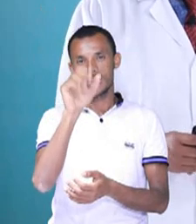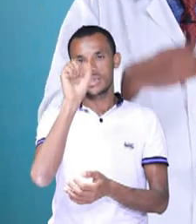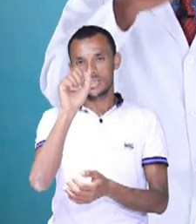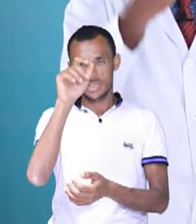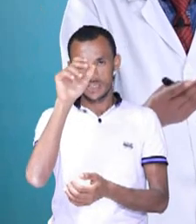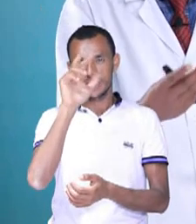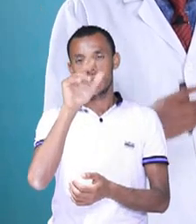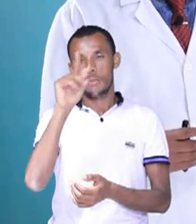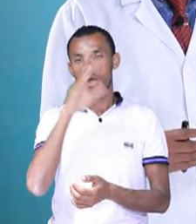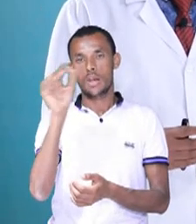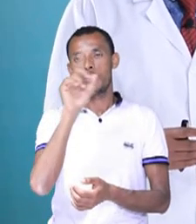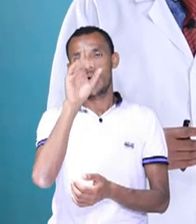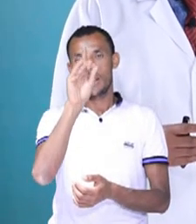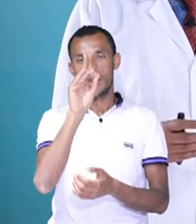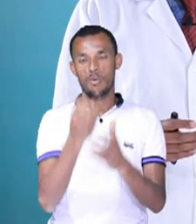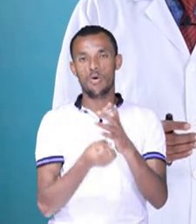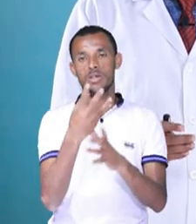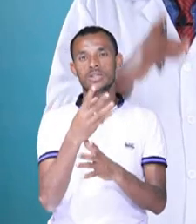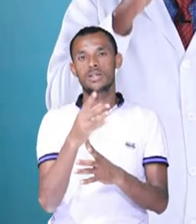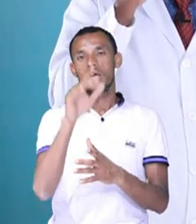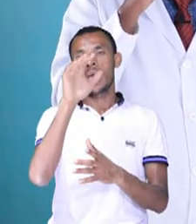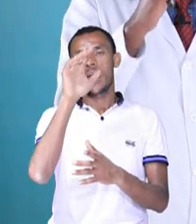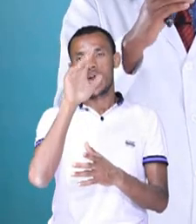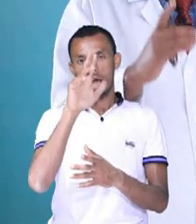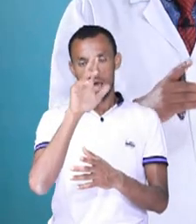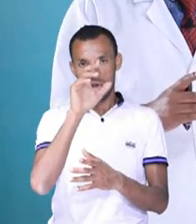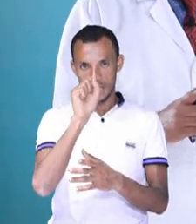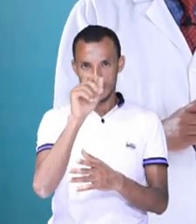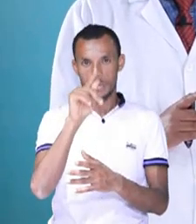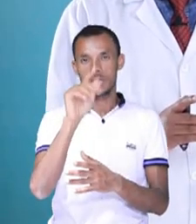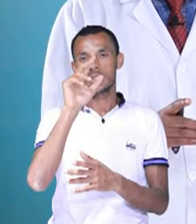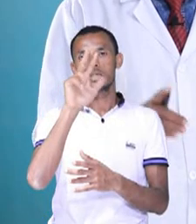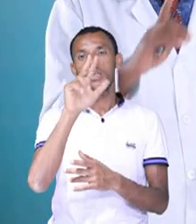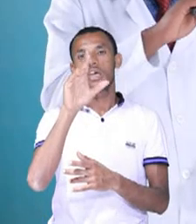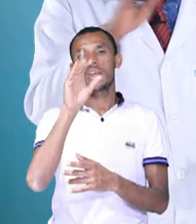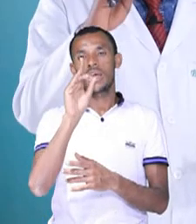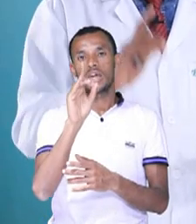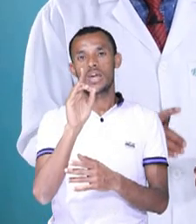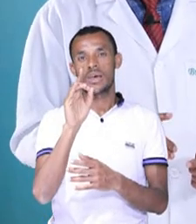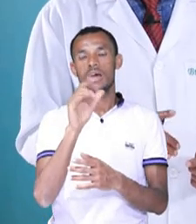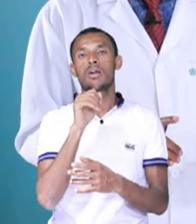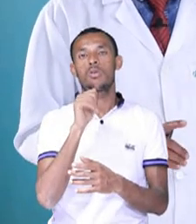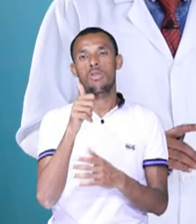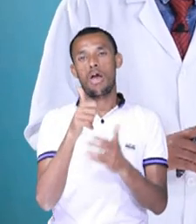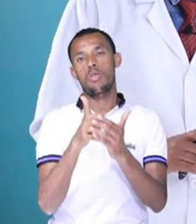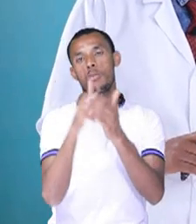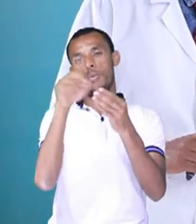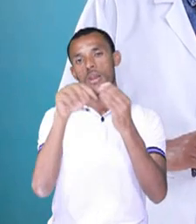3p, and 1d, it produces sp3d. Please, student, sp3d is not atomic